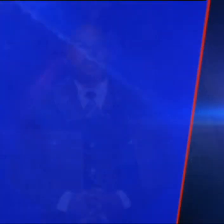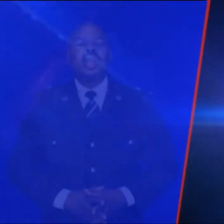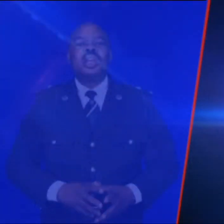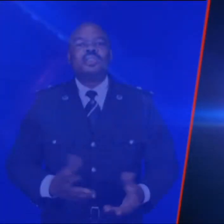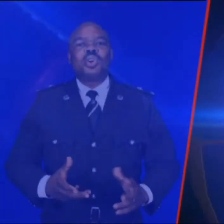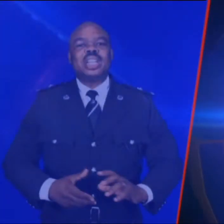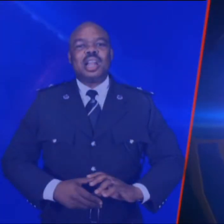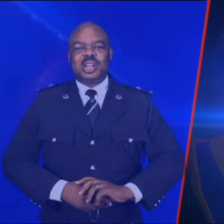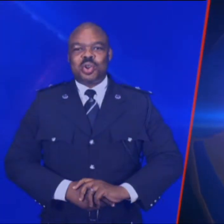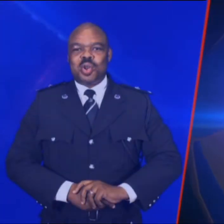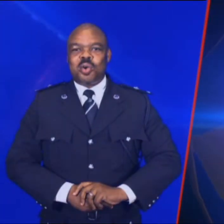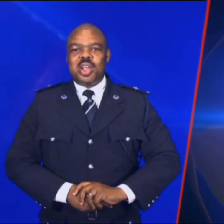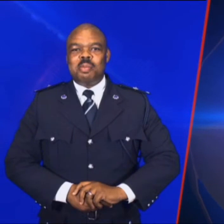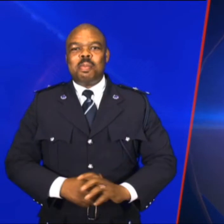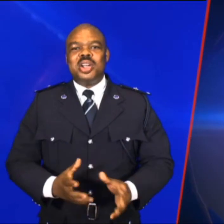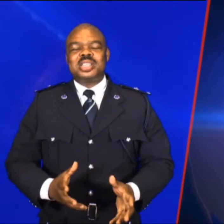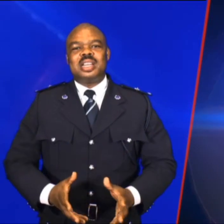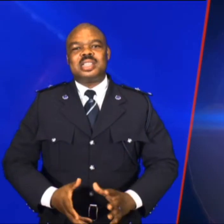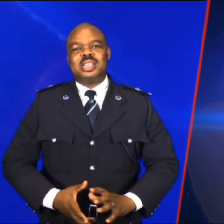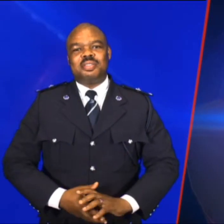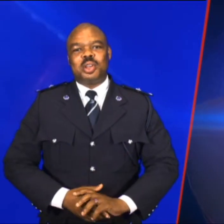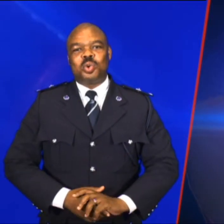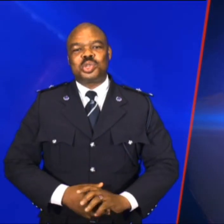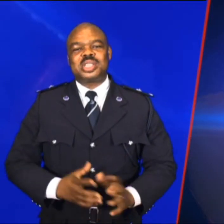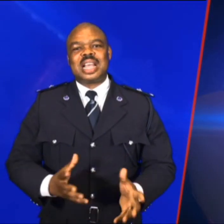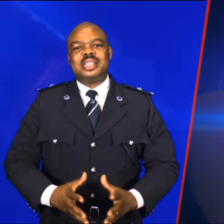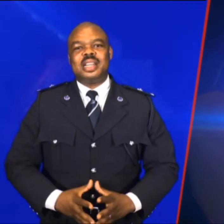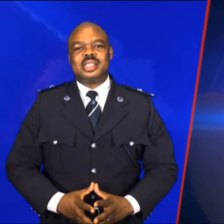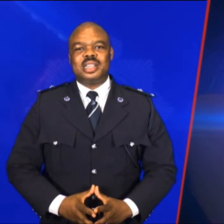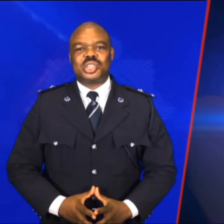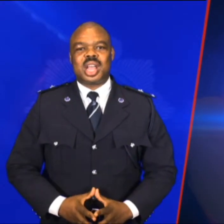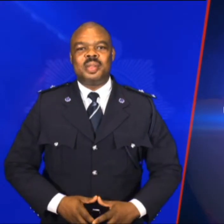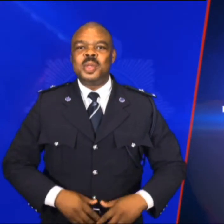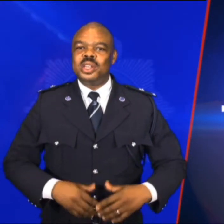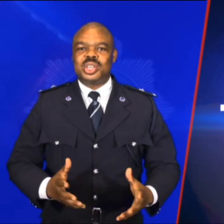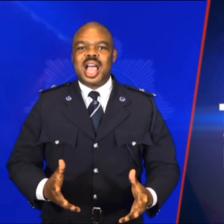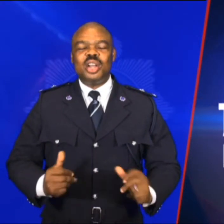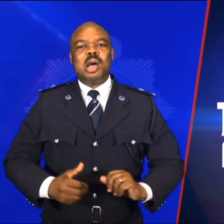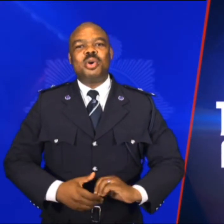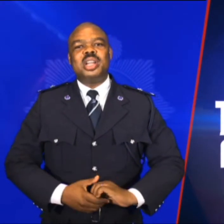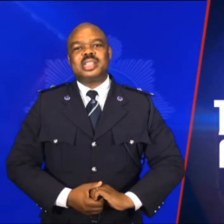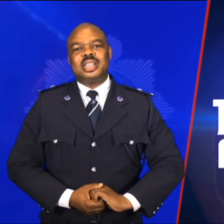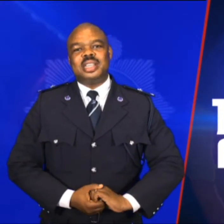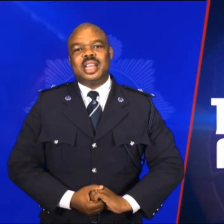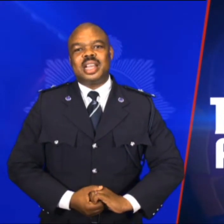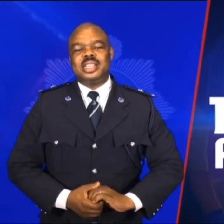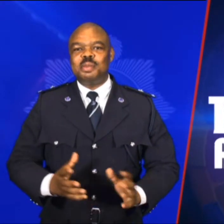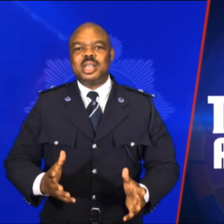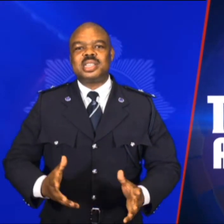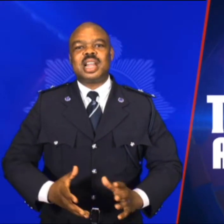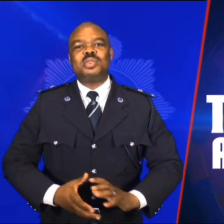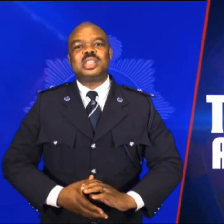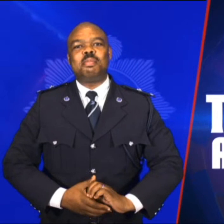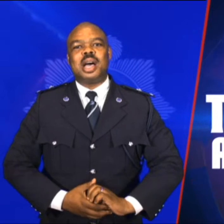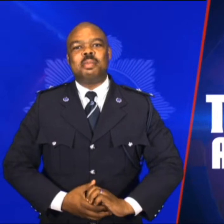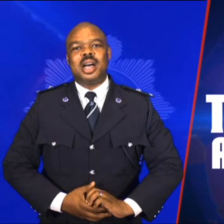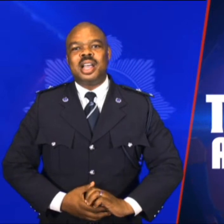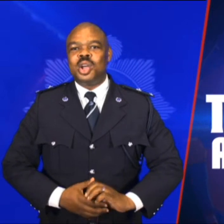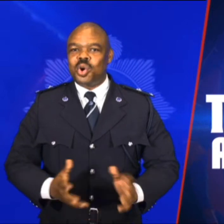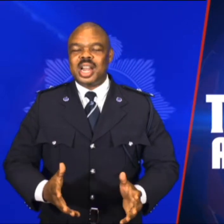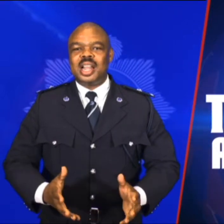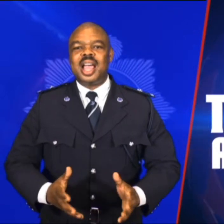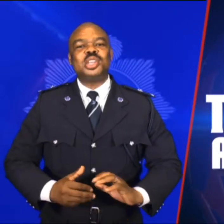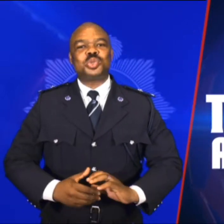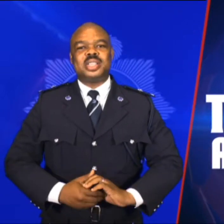bona kuqala. Thokotela uhlelo lwakho emaphoyisa nesive kuso sikhathi lesisha njalo ngabolesine ngensimbi yesihlanu